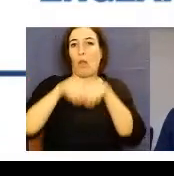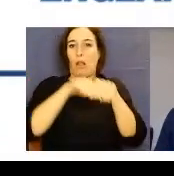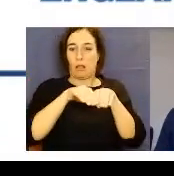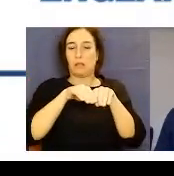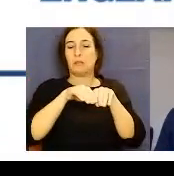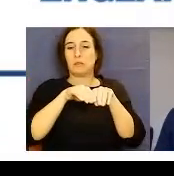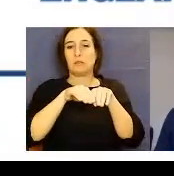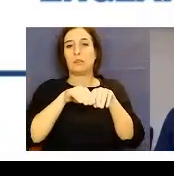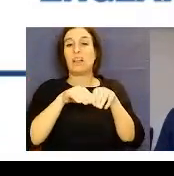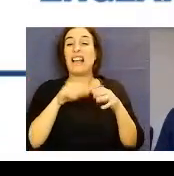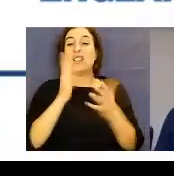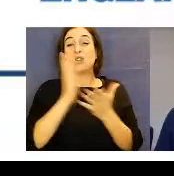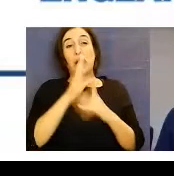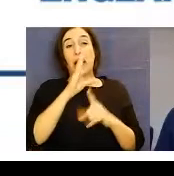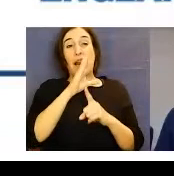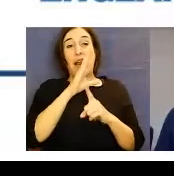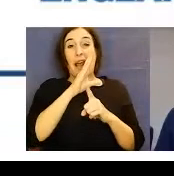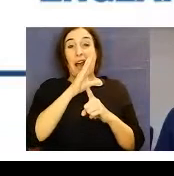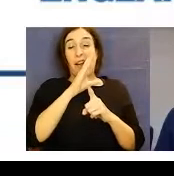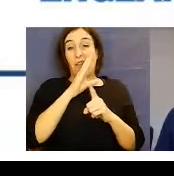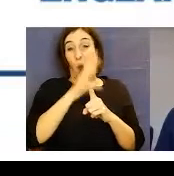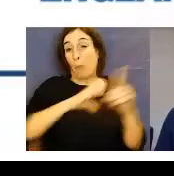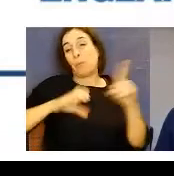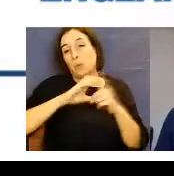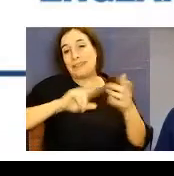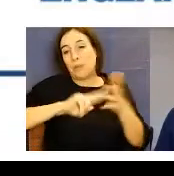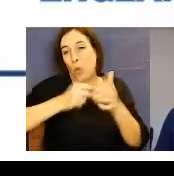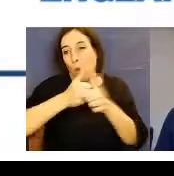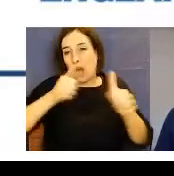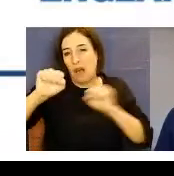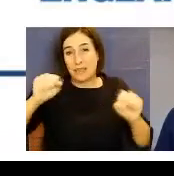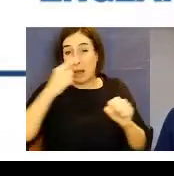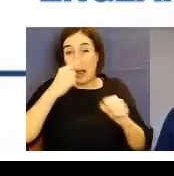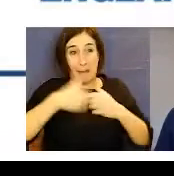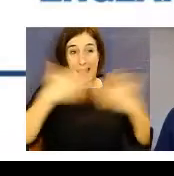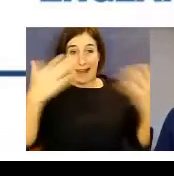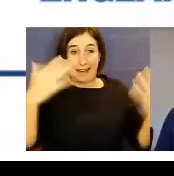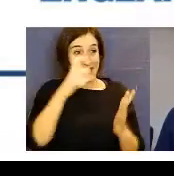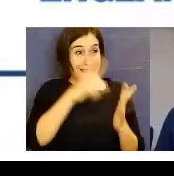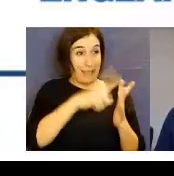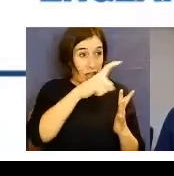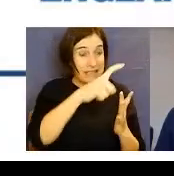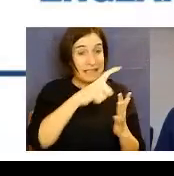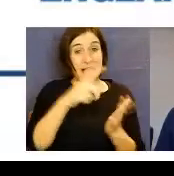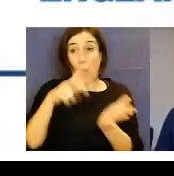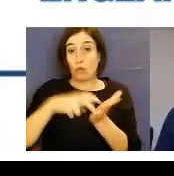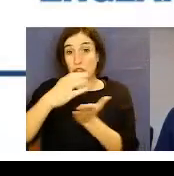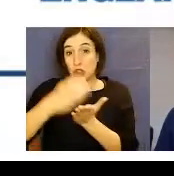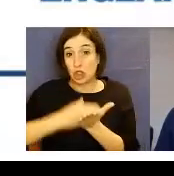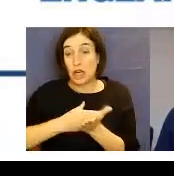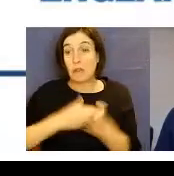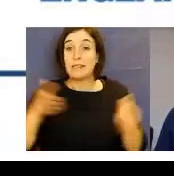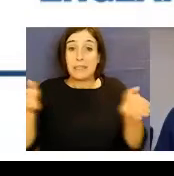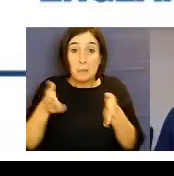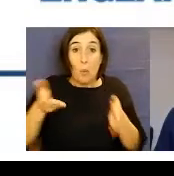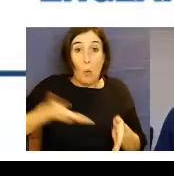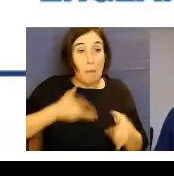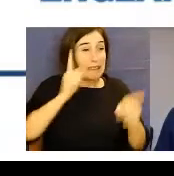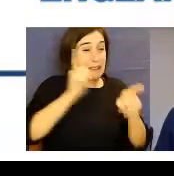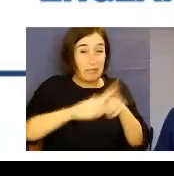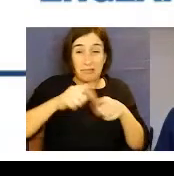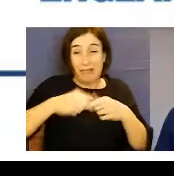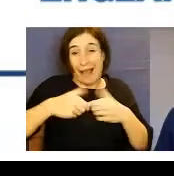a community interest organisation, a registered charity, or even a small business. But they have to specifically